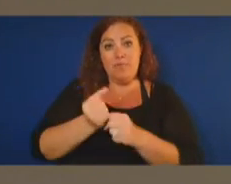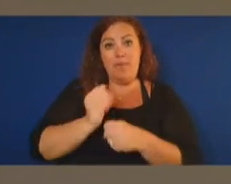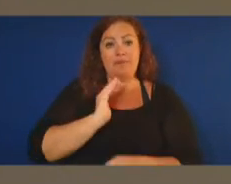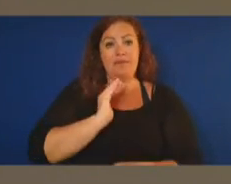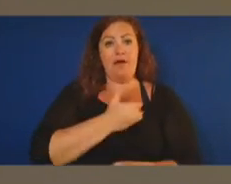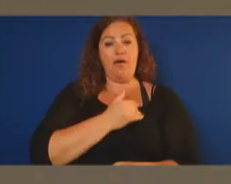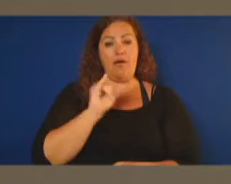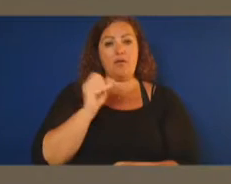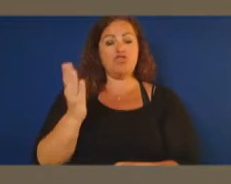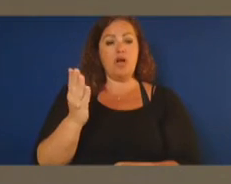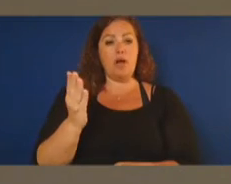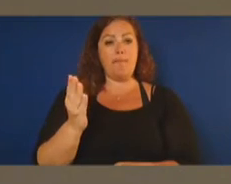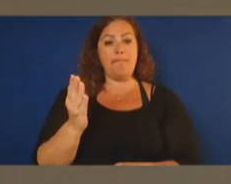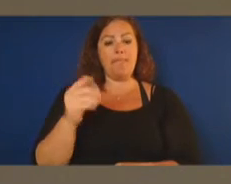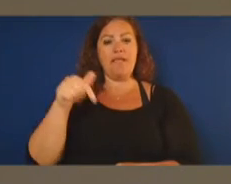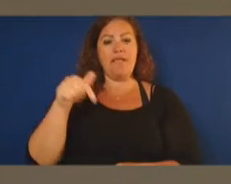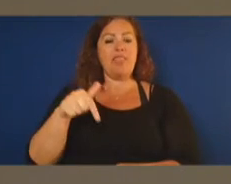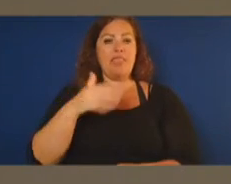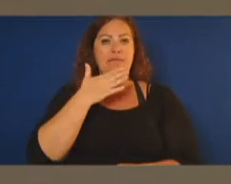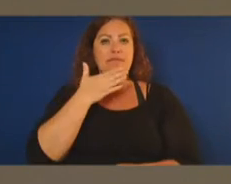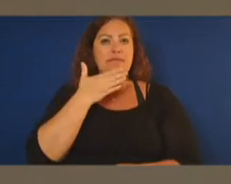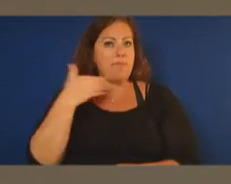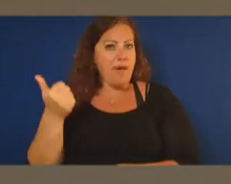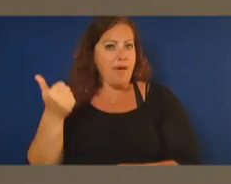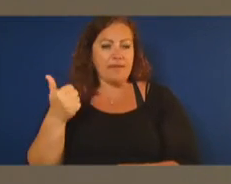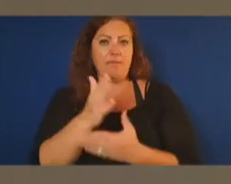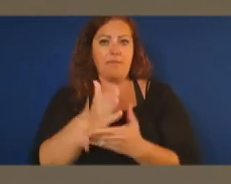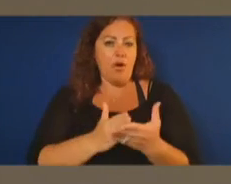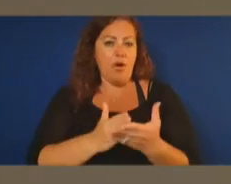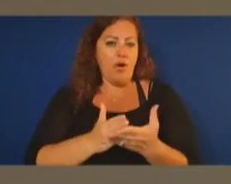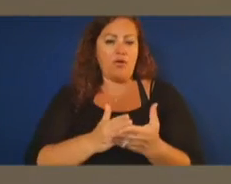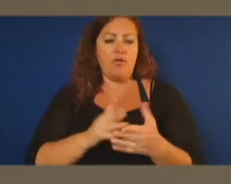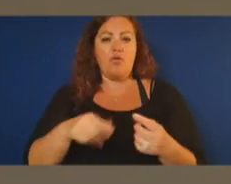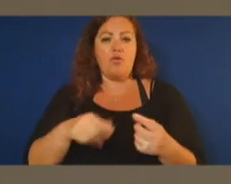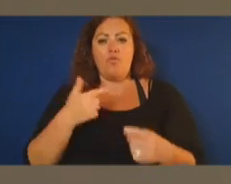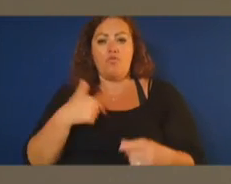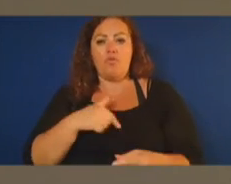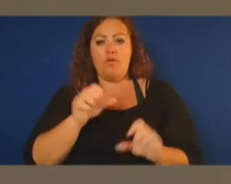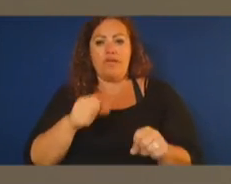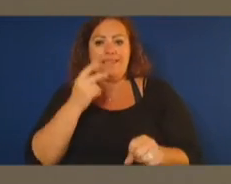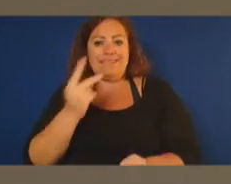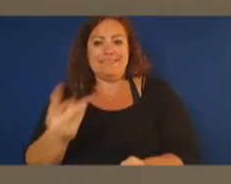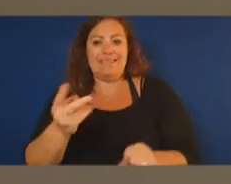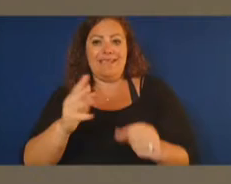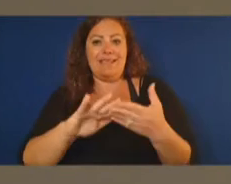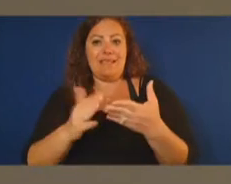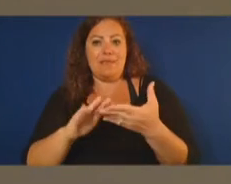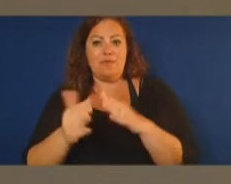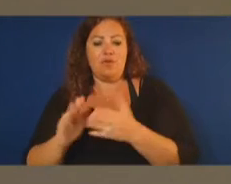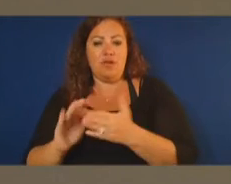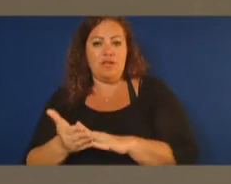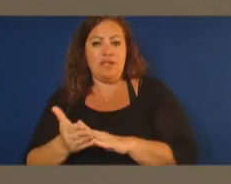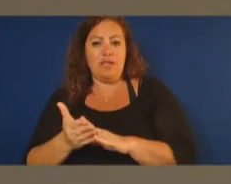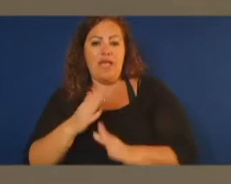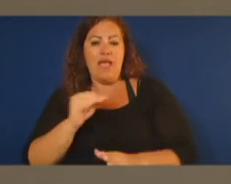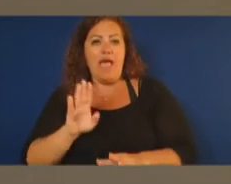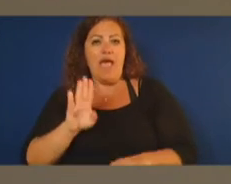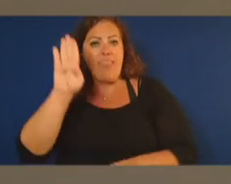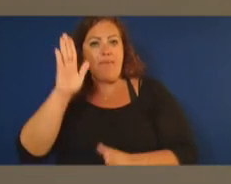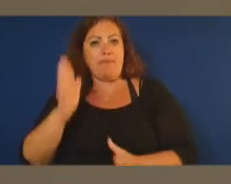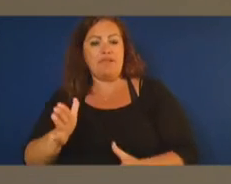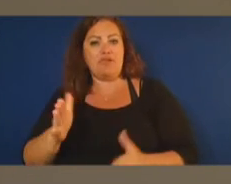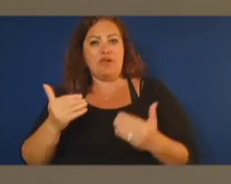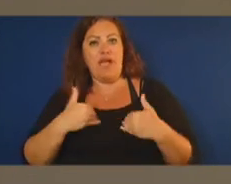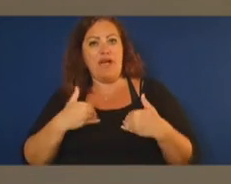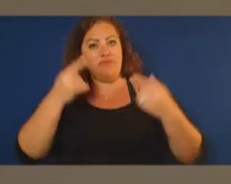job this is the best part when we actually get to see the community and the petitioner come to a favorable